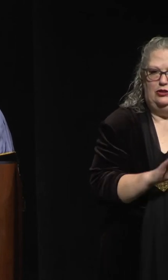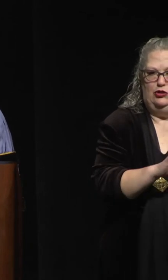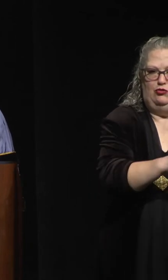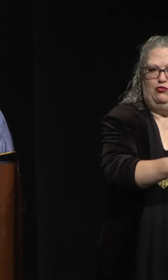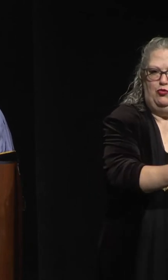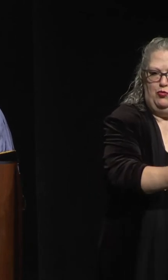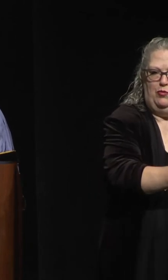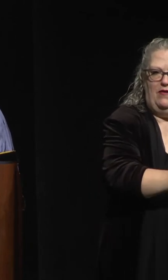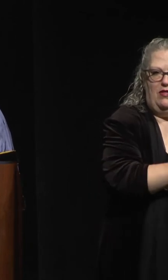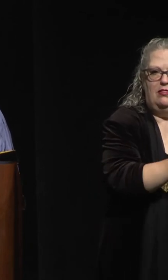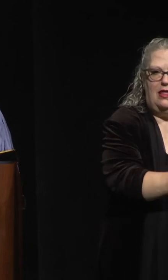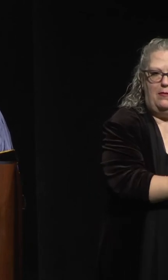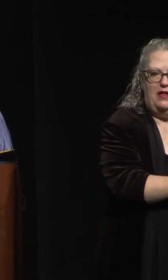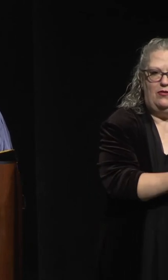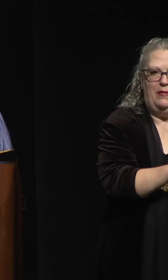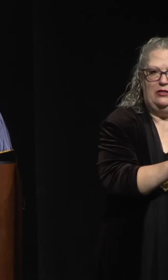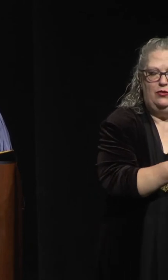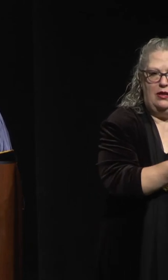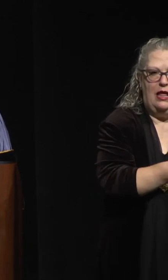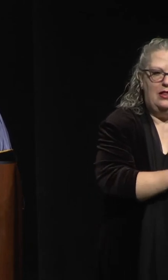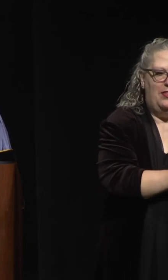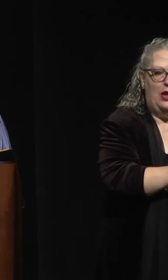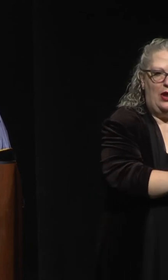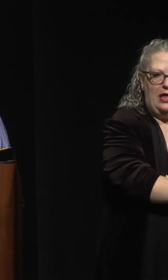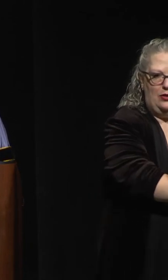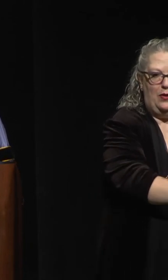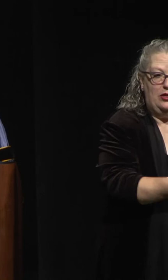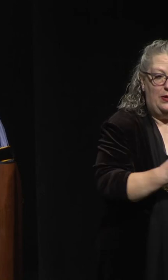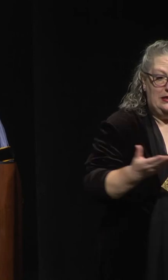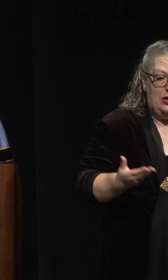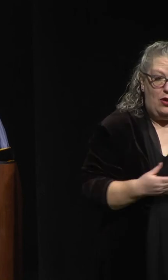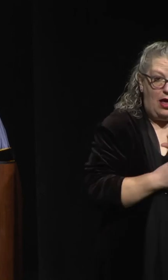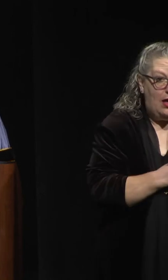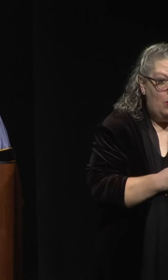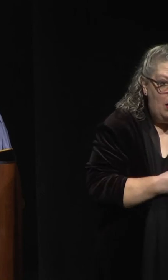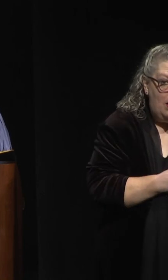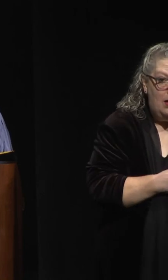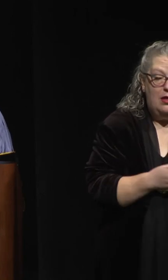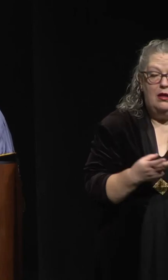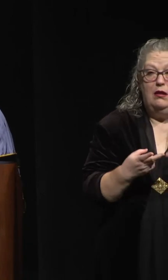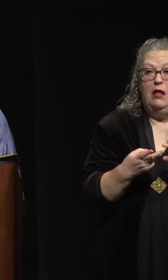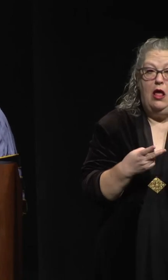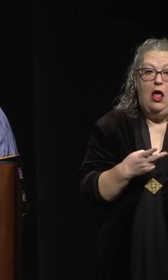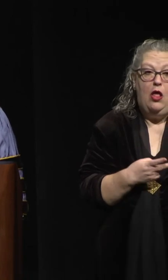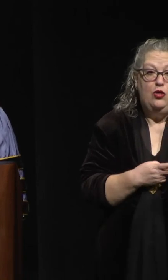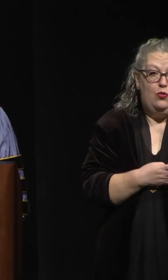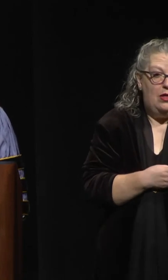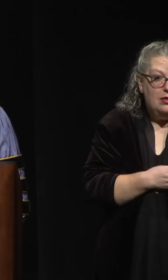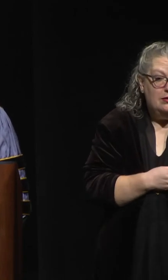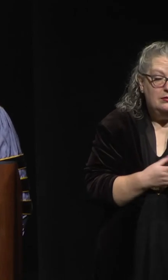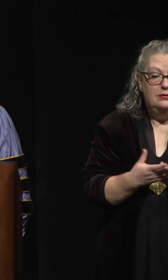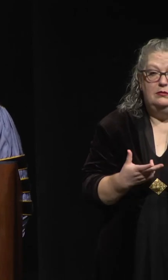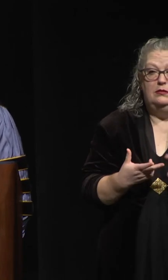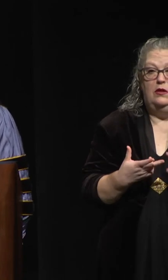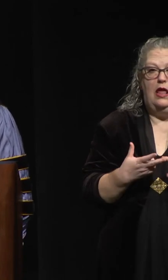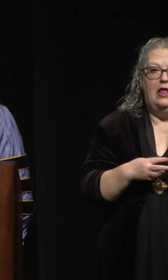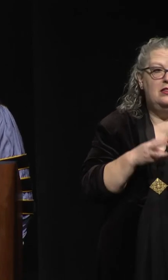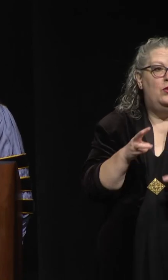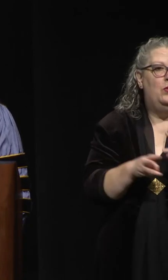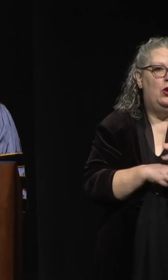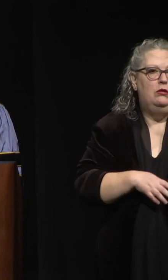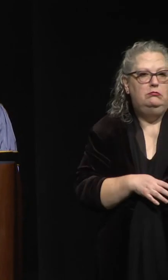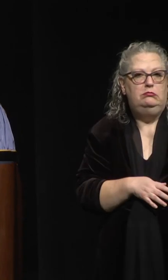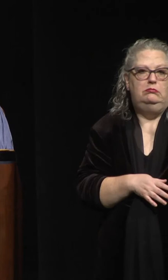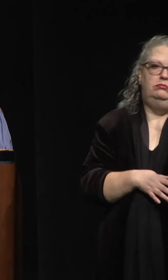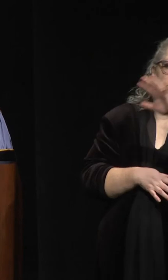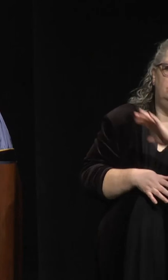of alumni who are enhancing communities here in Iowa, across the country, and around